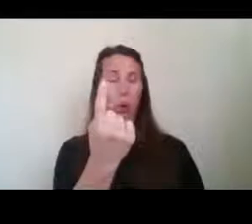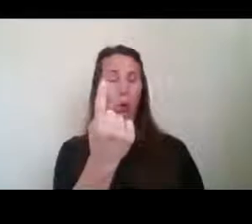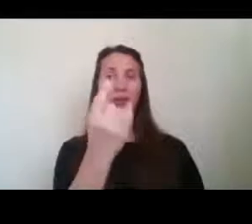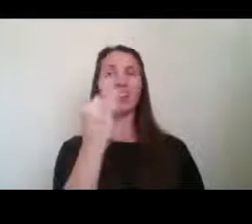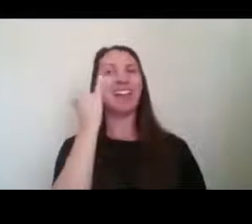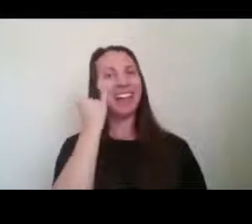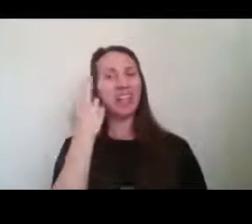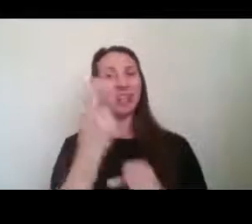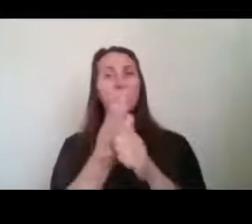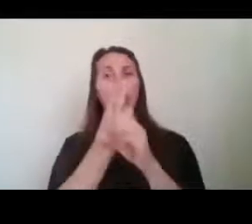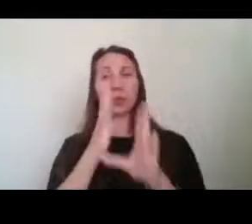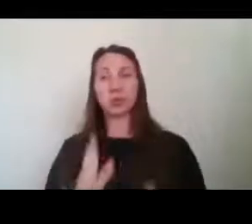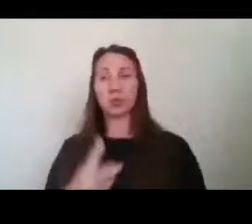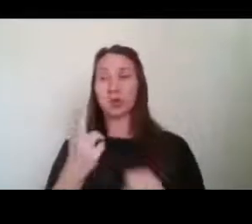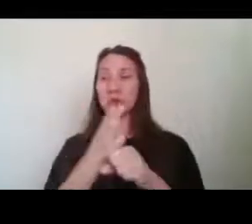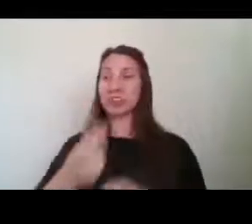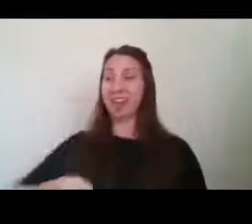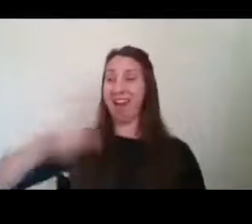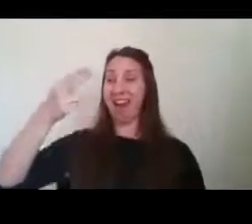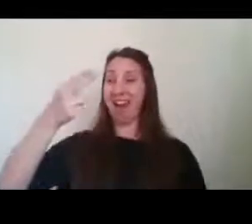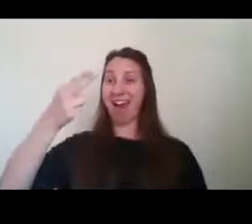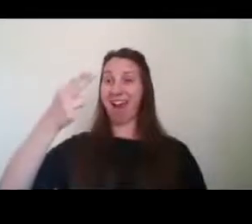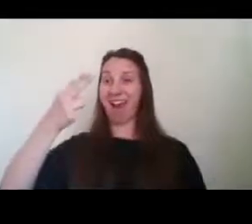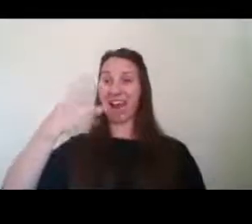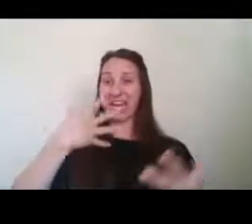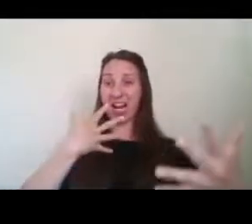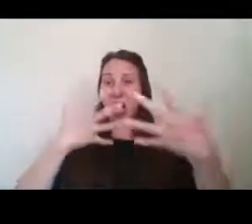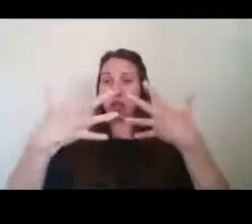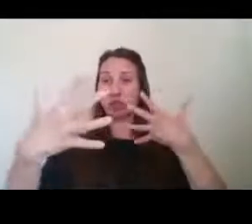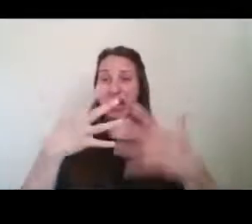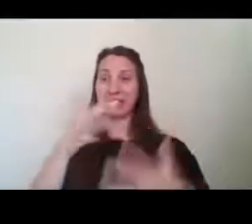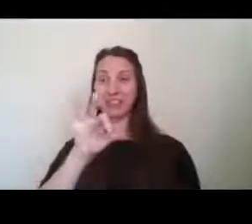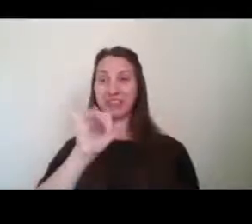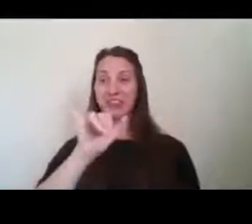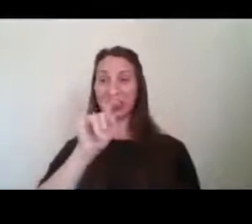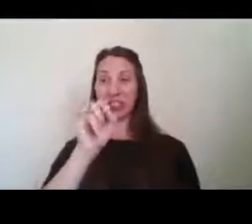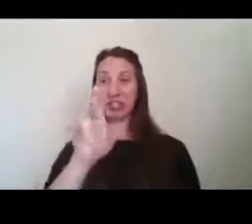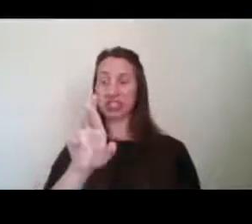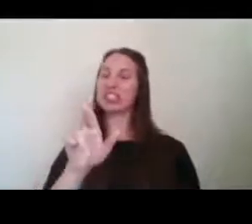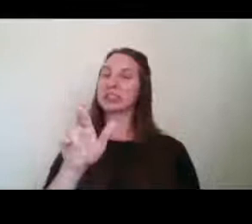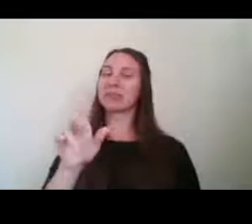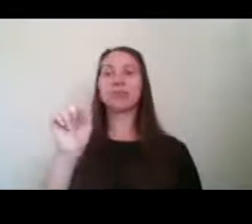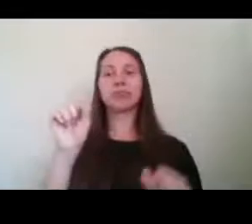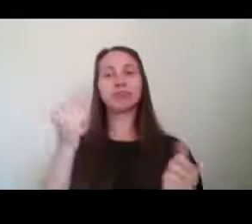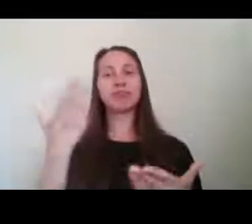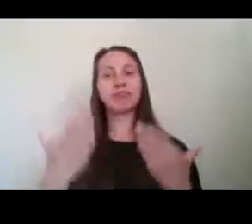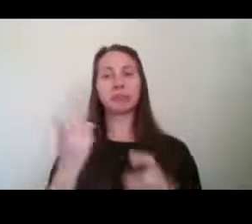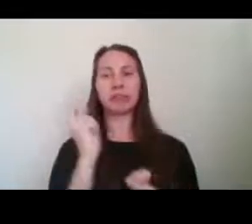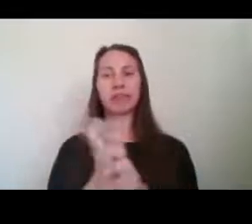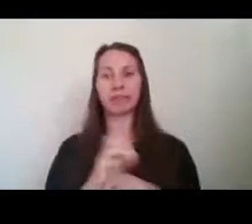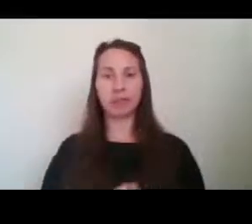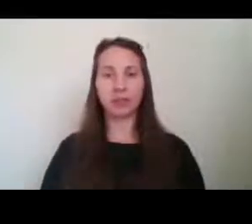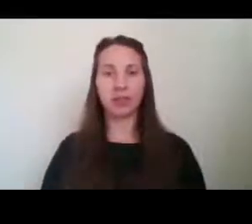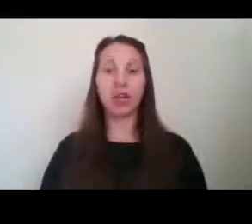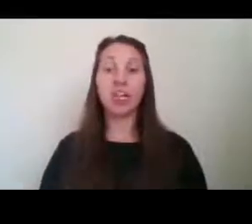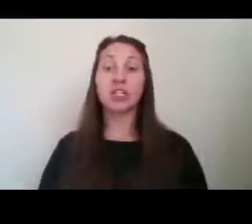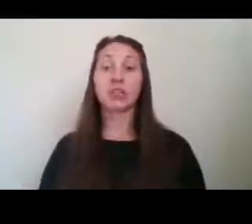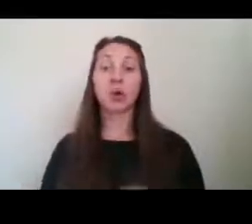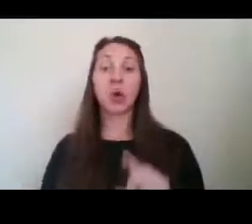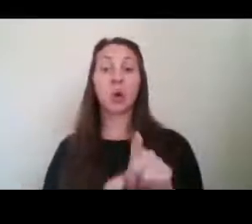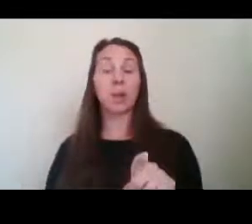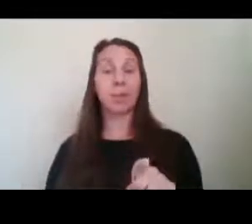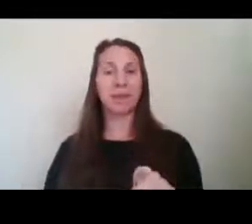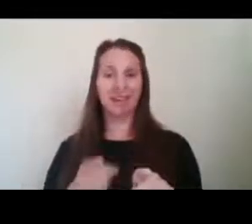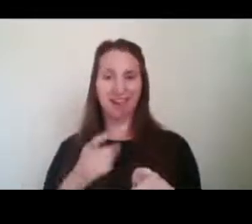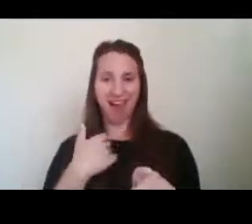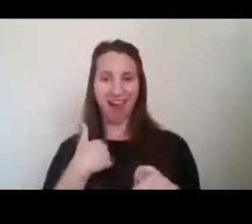filter. I have a very interesting image on my screen that reads, click the green button to win a car or the